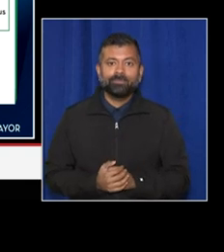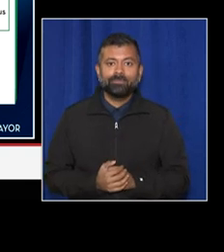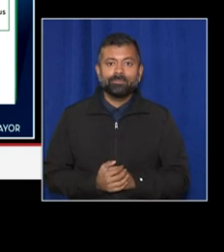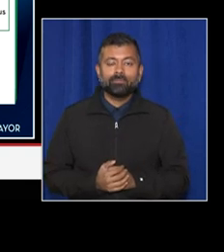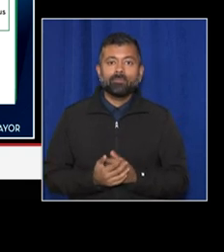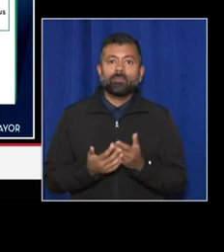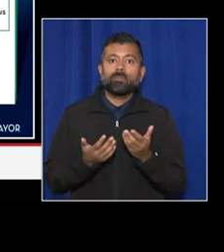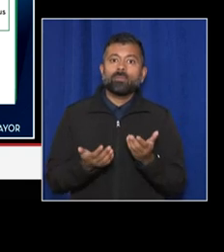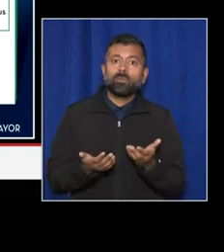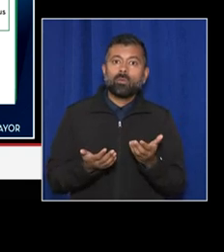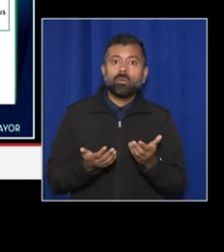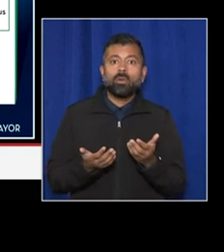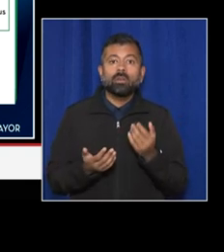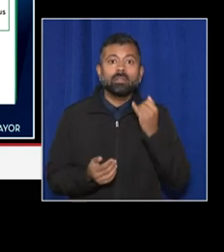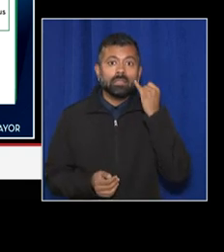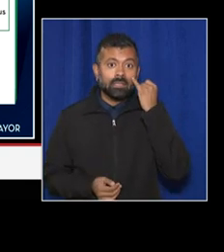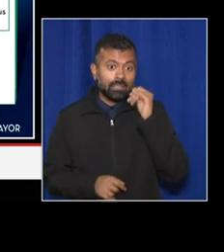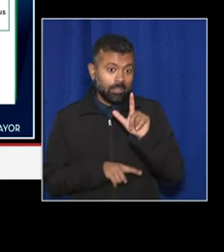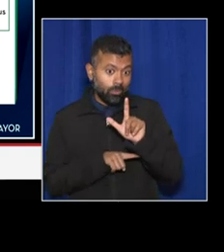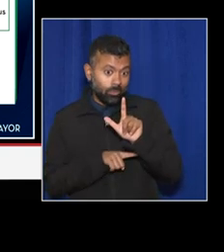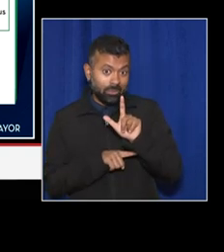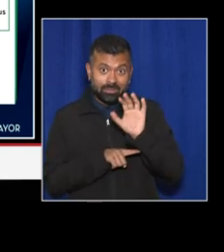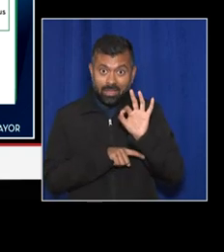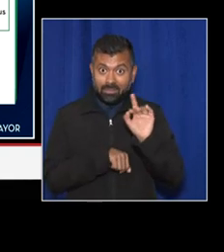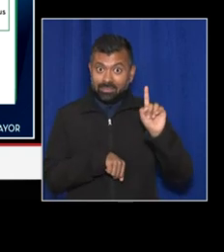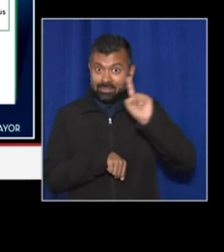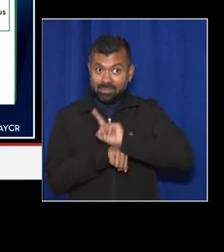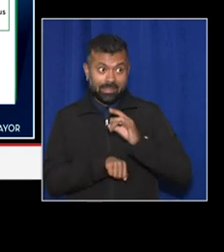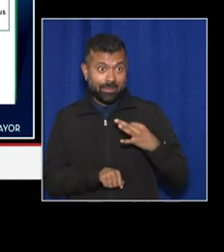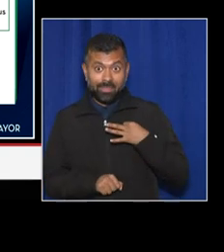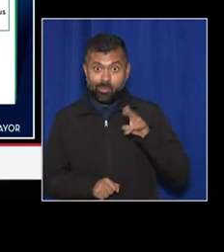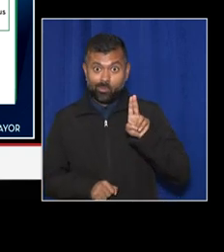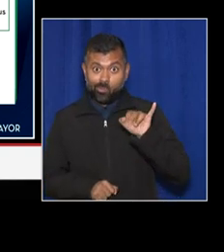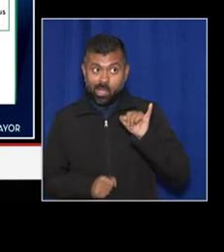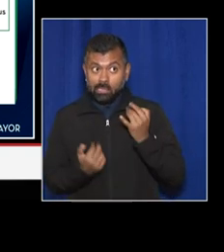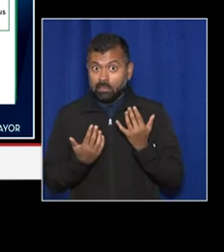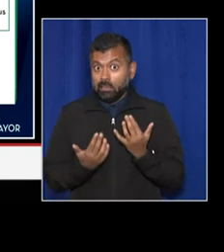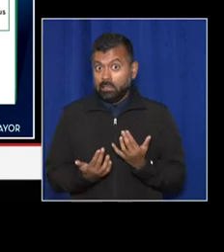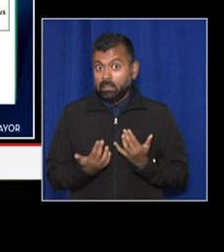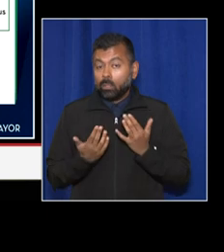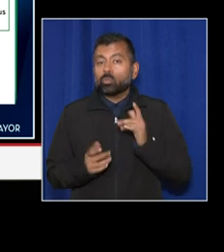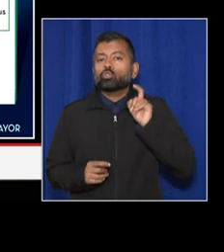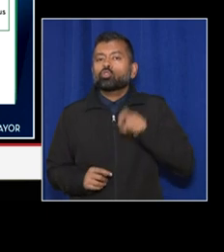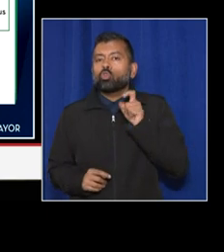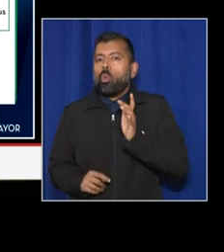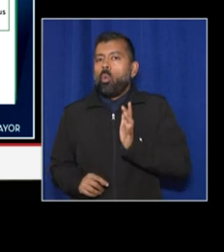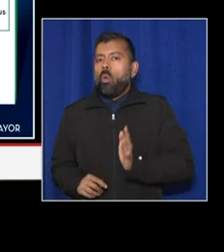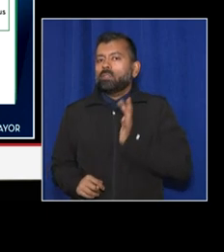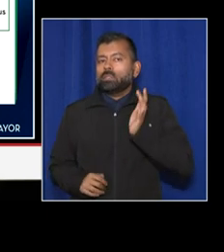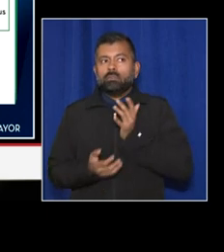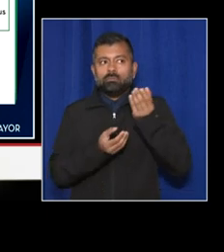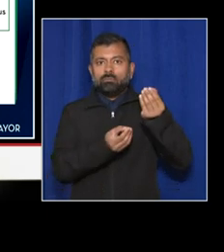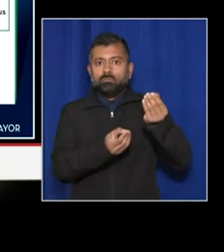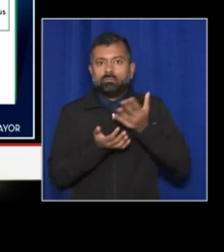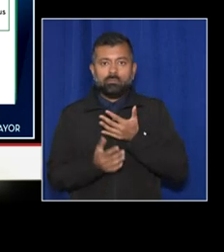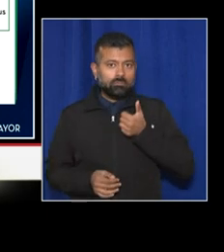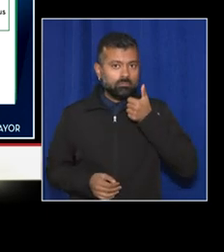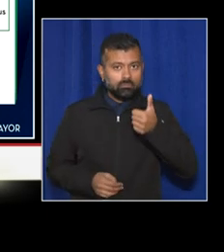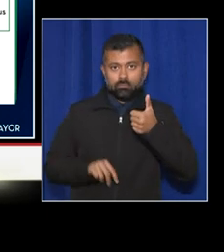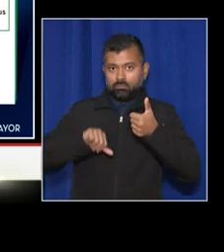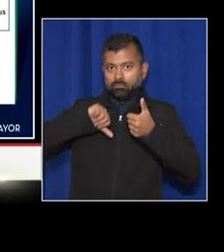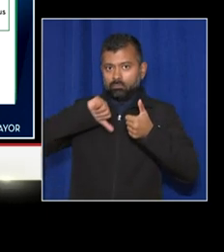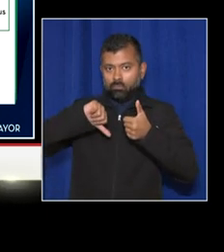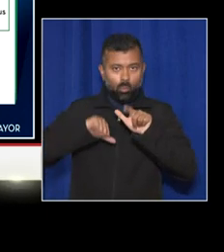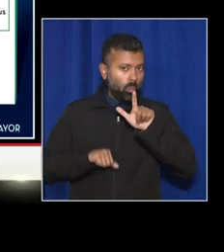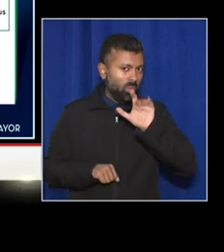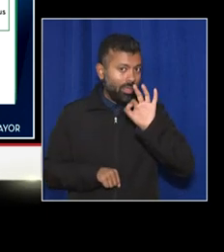a DOES claims examiner on whether or not your claim has been approved. Now, in the event you